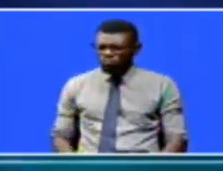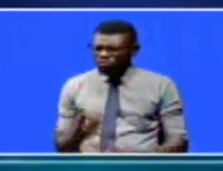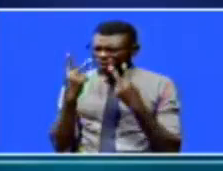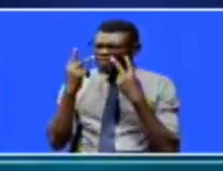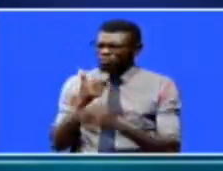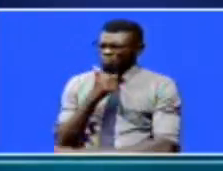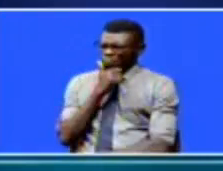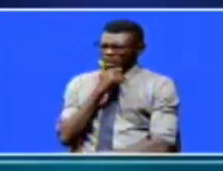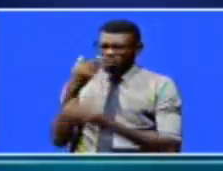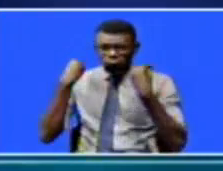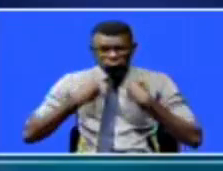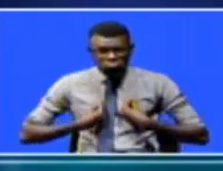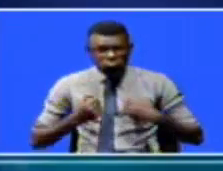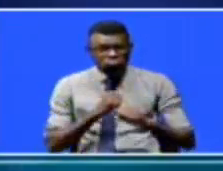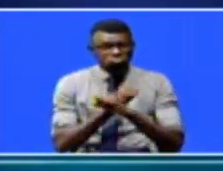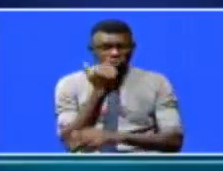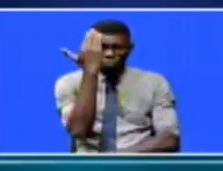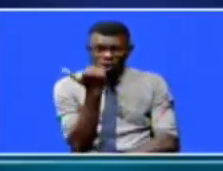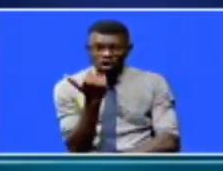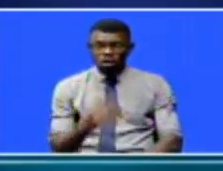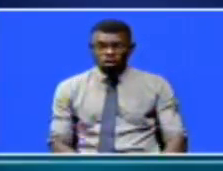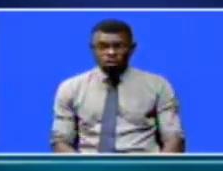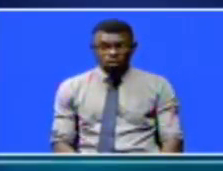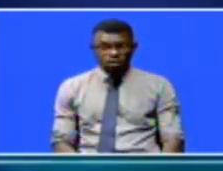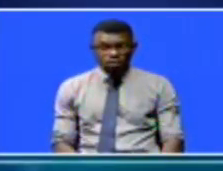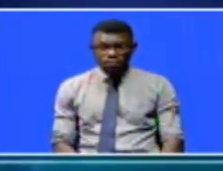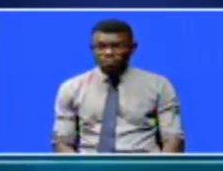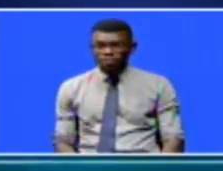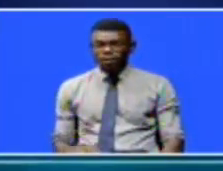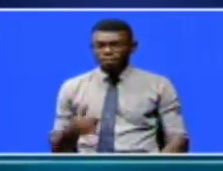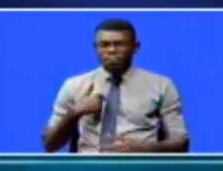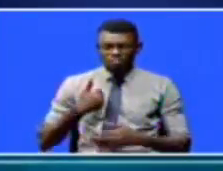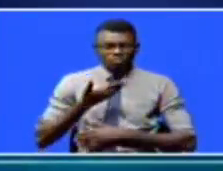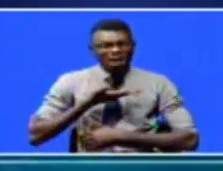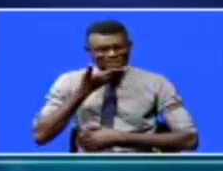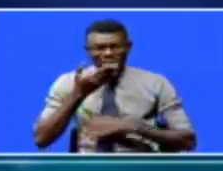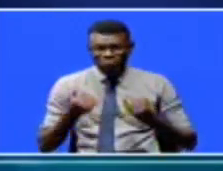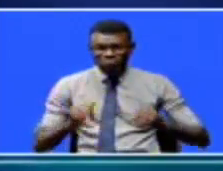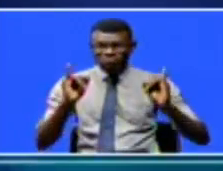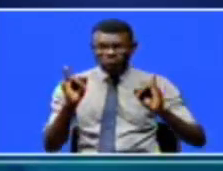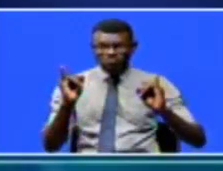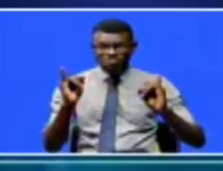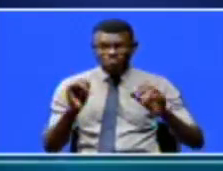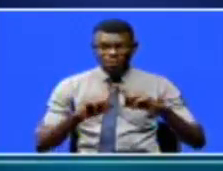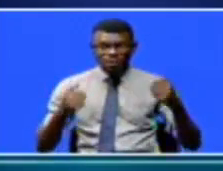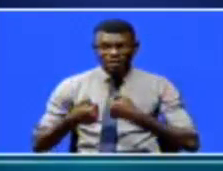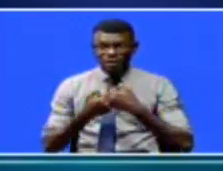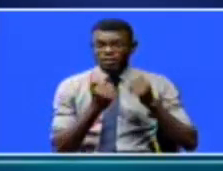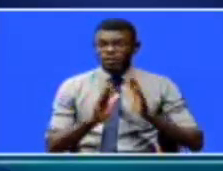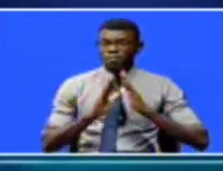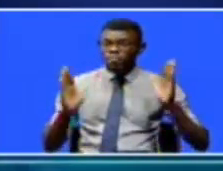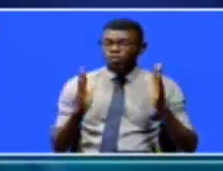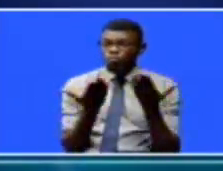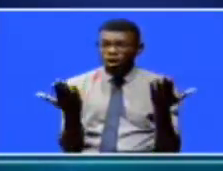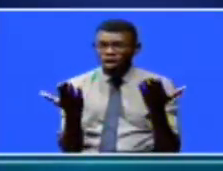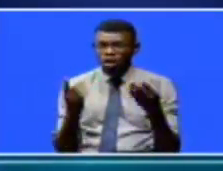way? Why all this? So you just try to answer them. Her biggest challenge is when she